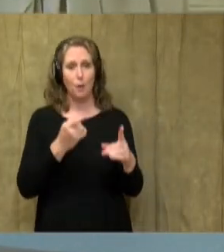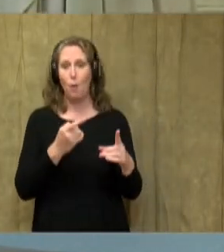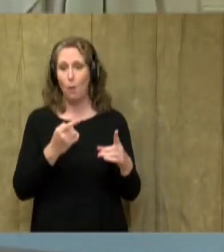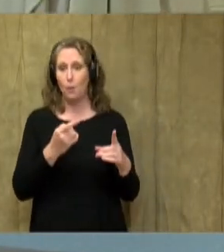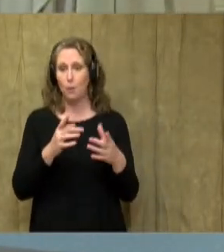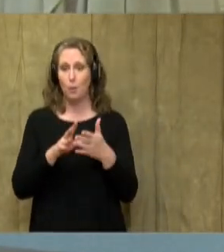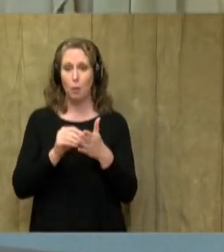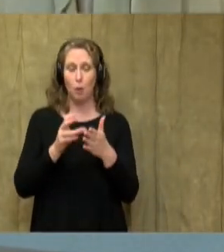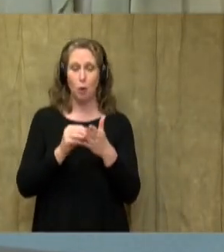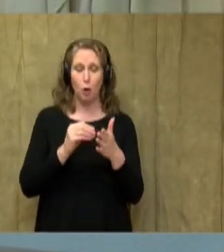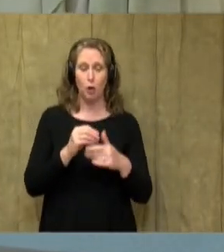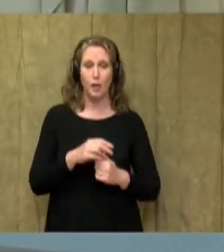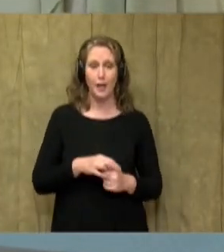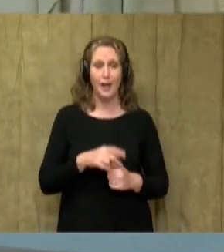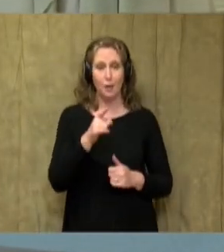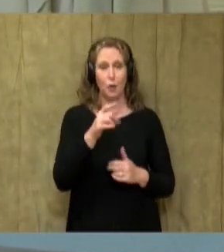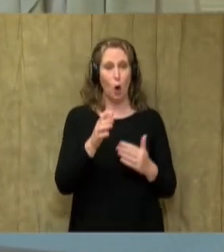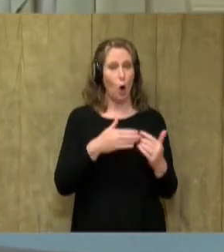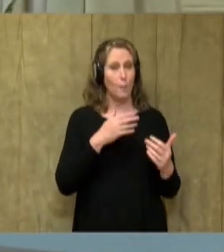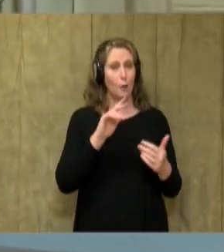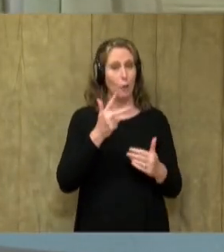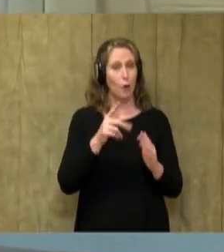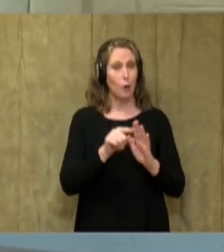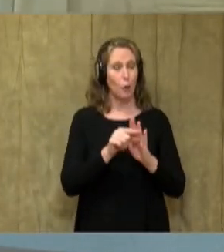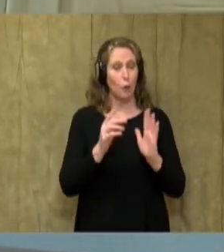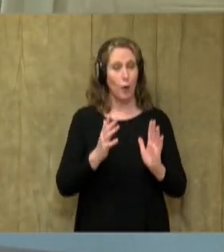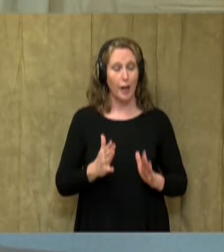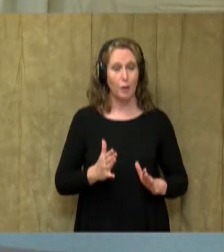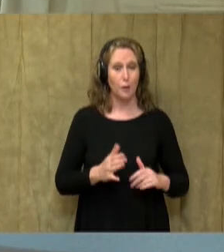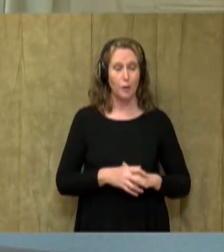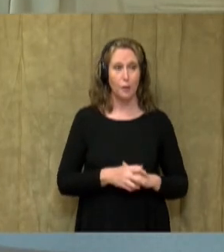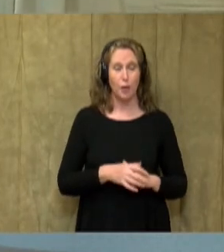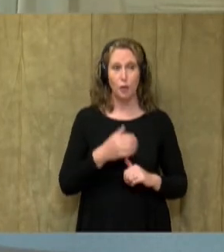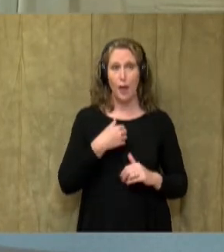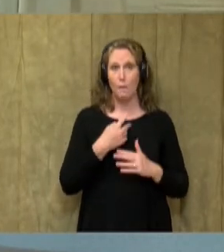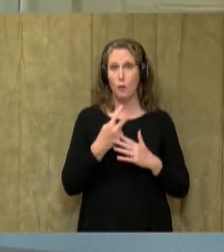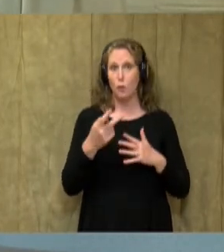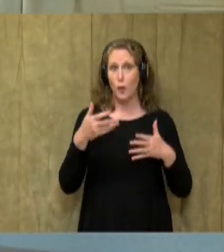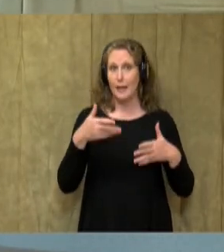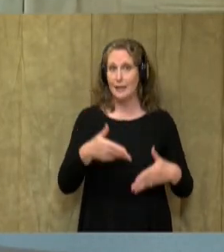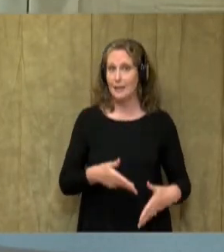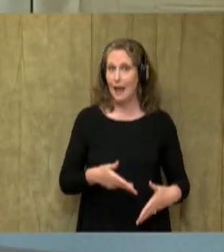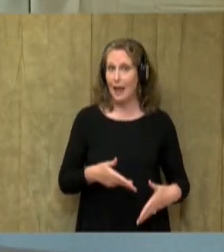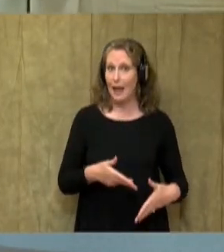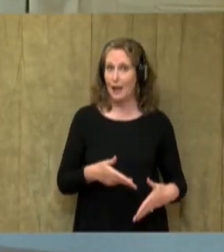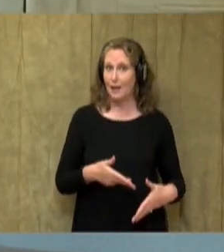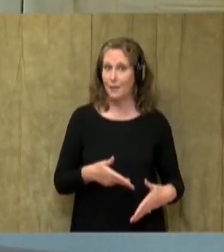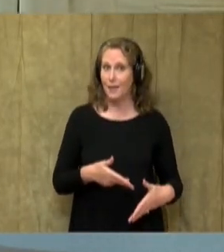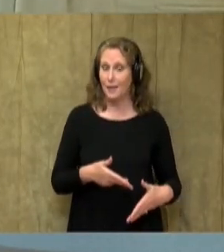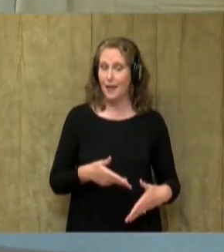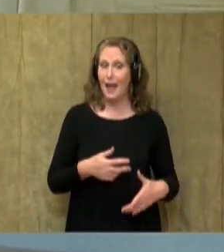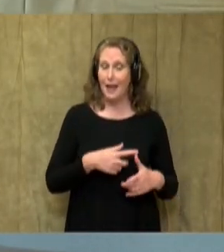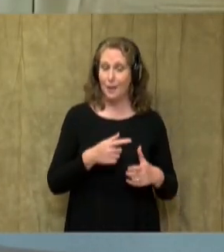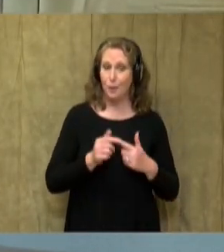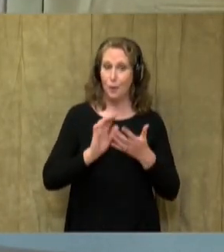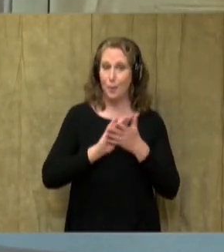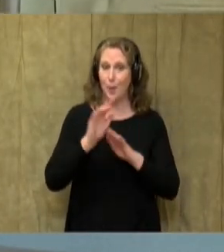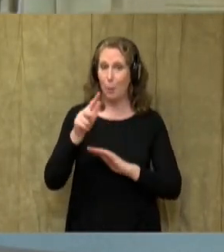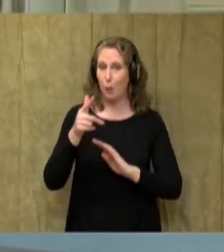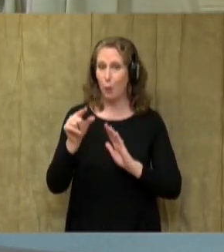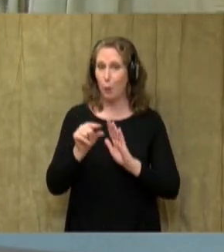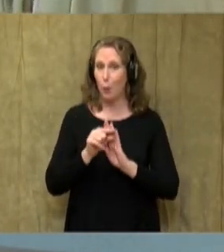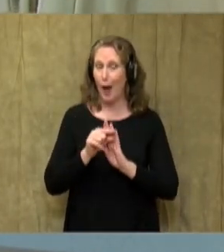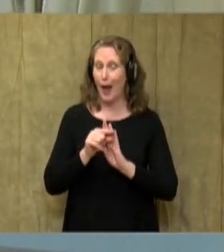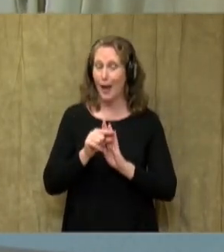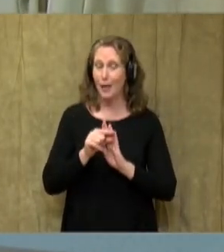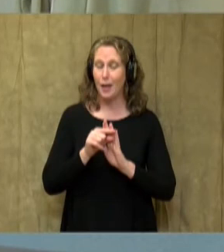So, you guys are almost third graders. You only have about, 2 weeks, I think, left of second grade, and then you're going to be in third grade, and you're